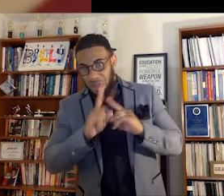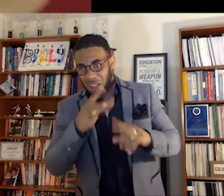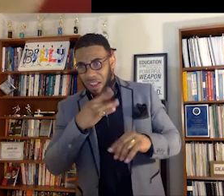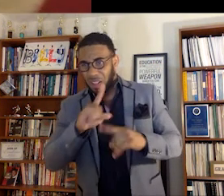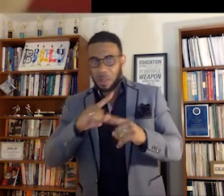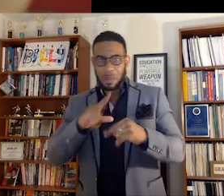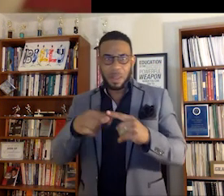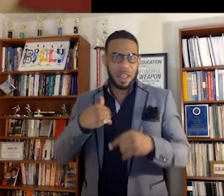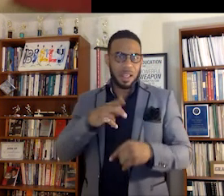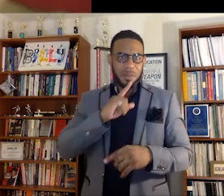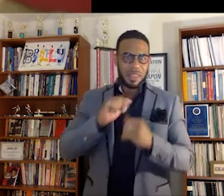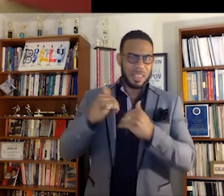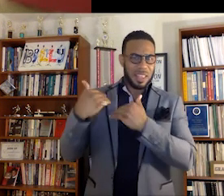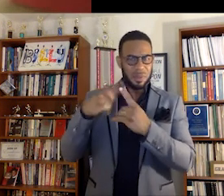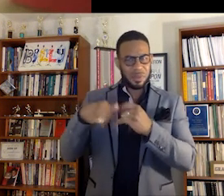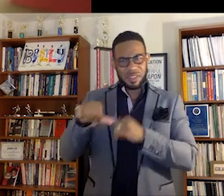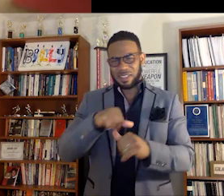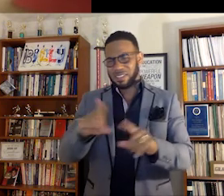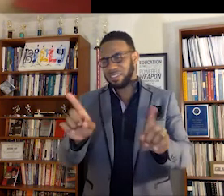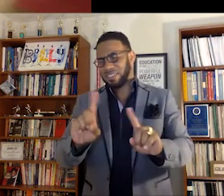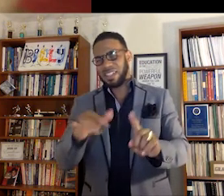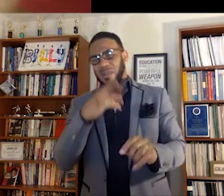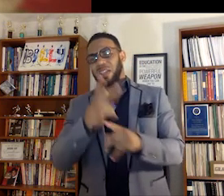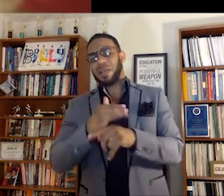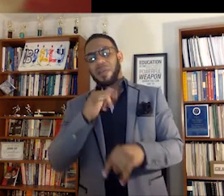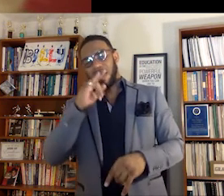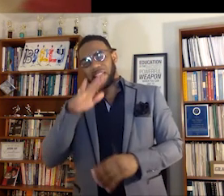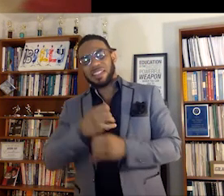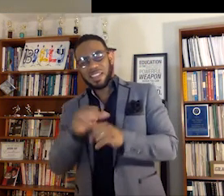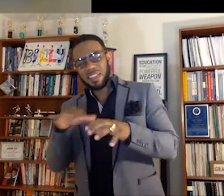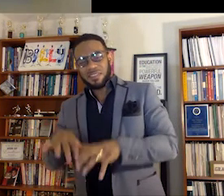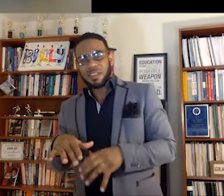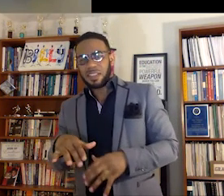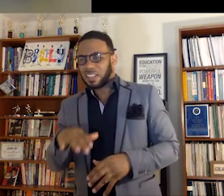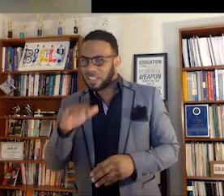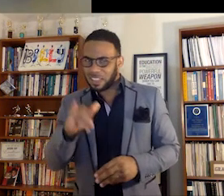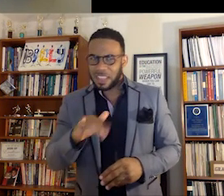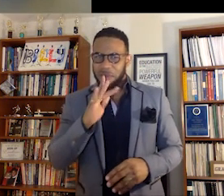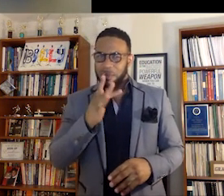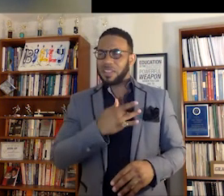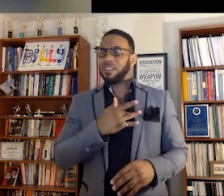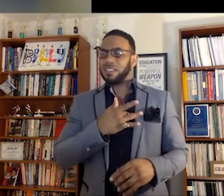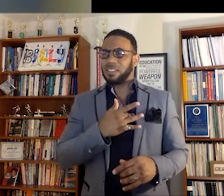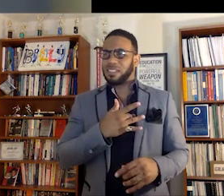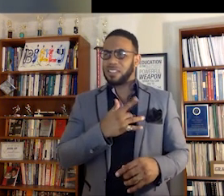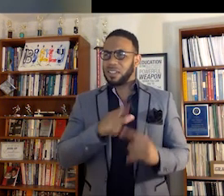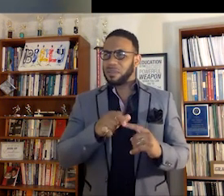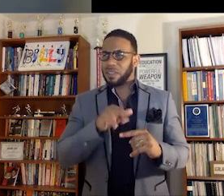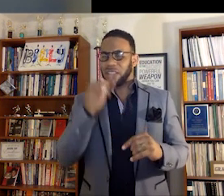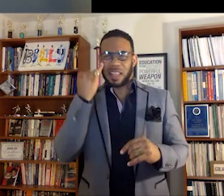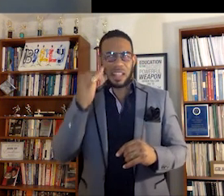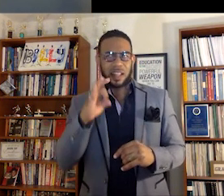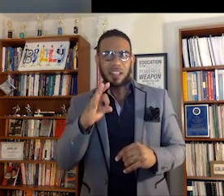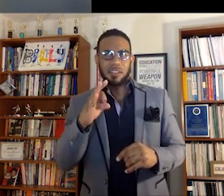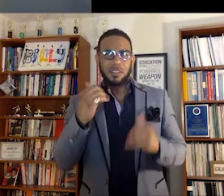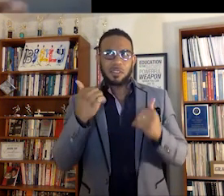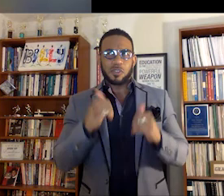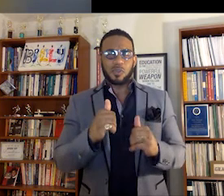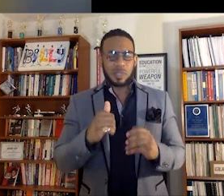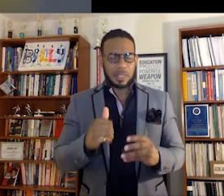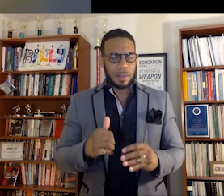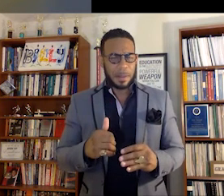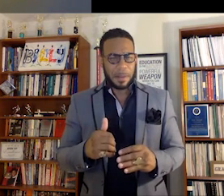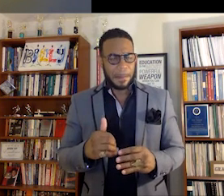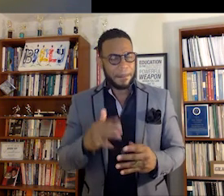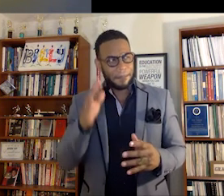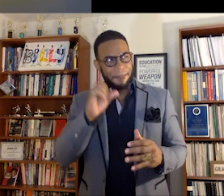talk about us being accountable to each other. I just want to keep my kids safe. That speaks to me about this idea of trying to,